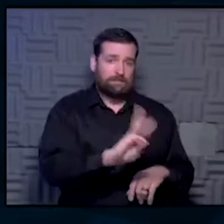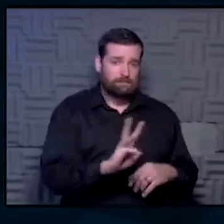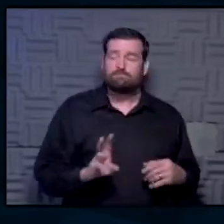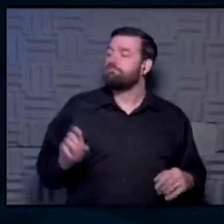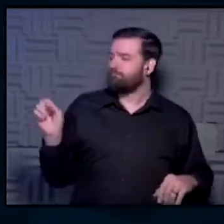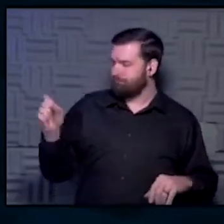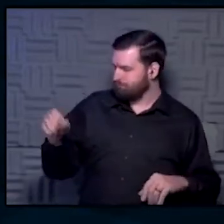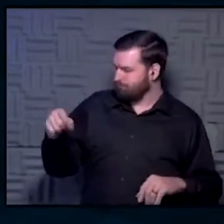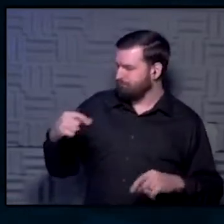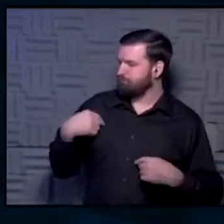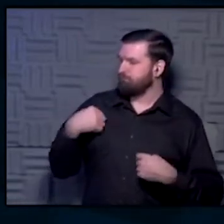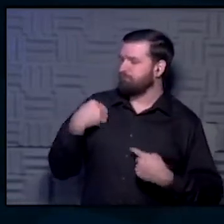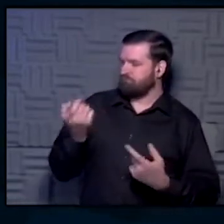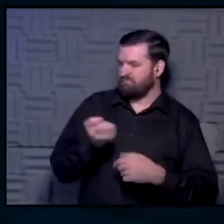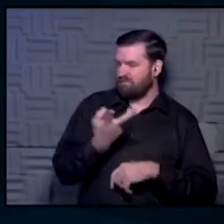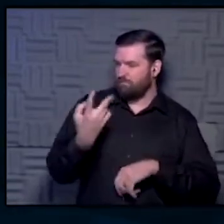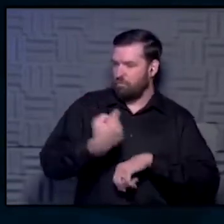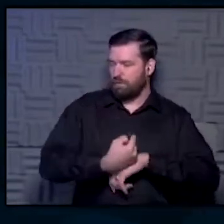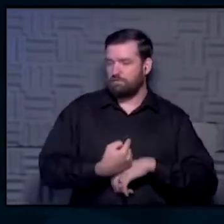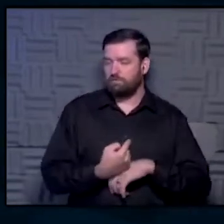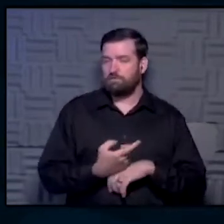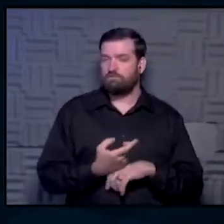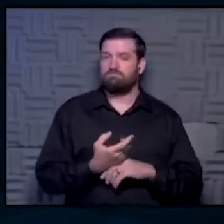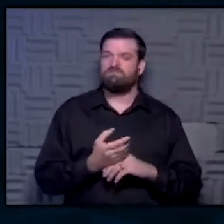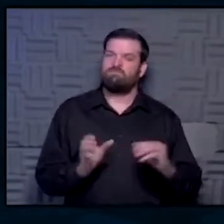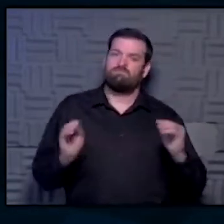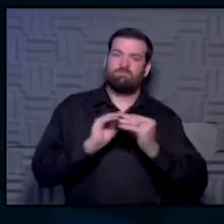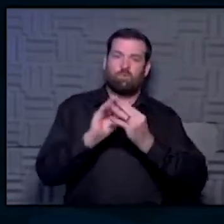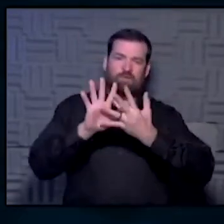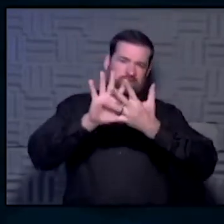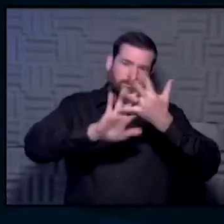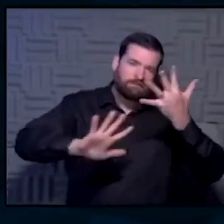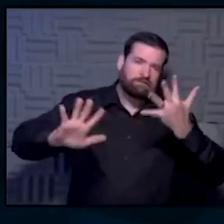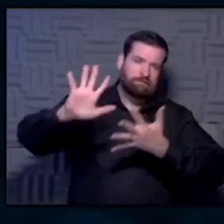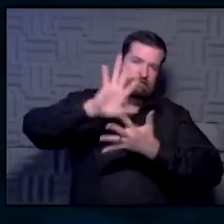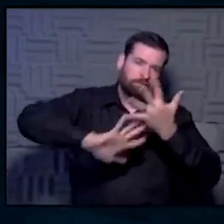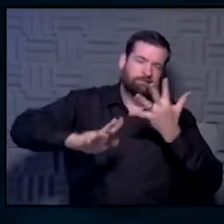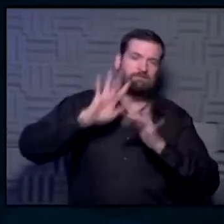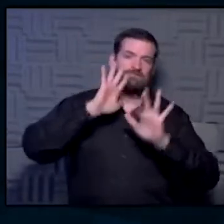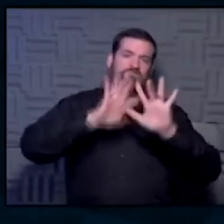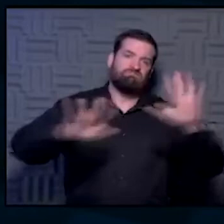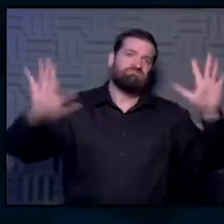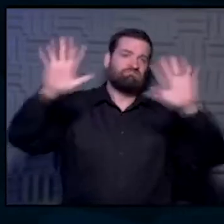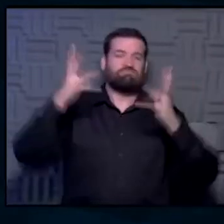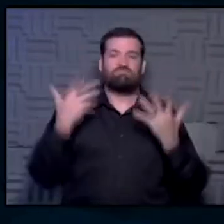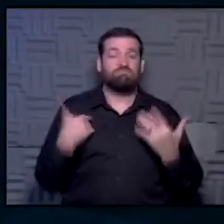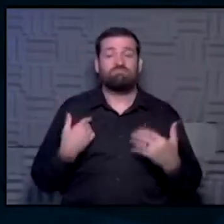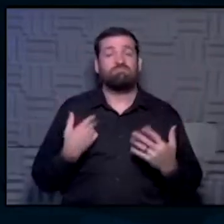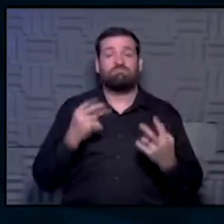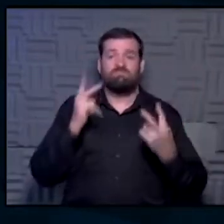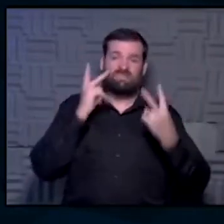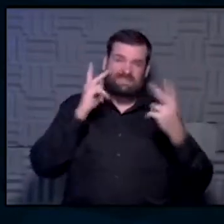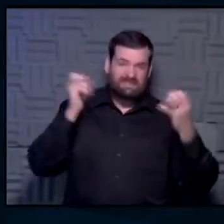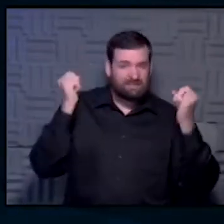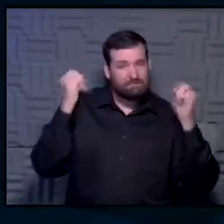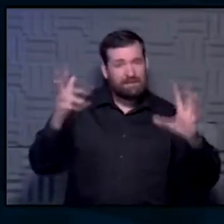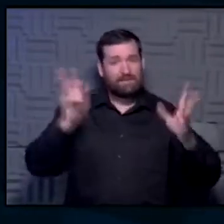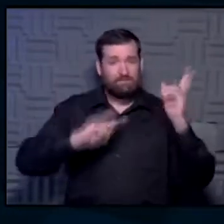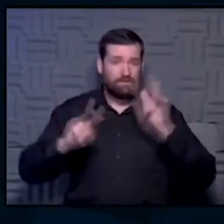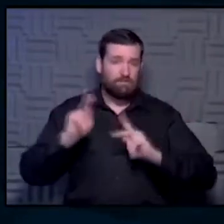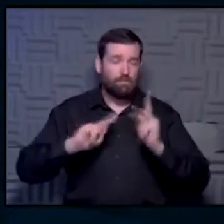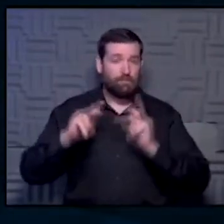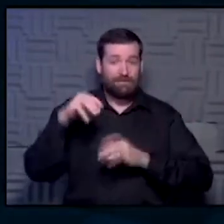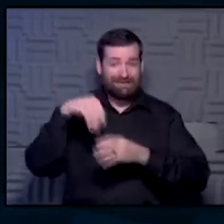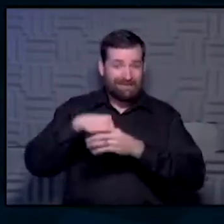Yeah, so the last several days we've had increased haziness across the sky. I can't say I've seen a lot of people in the